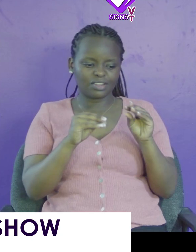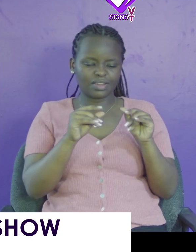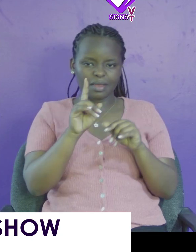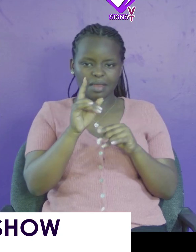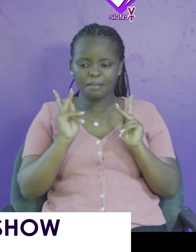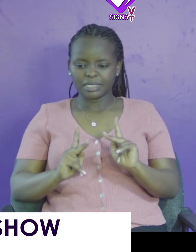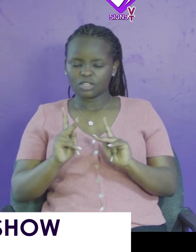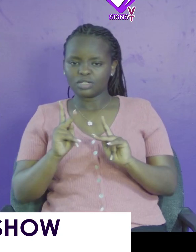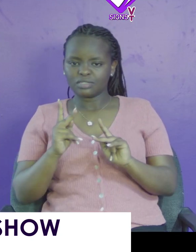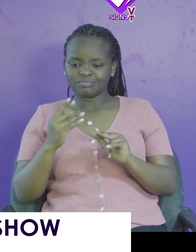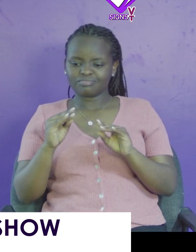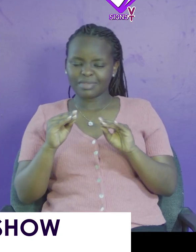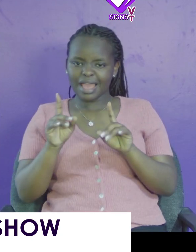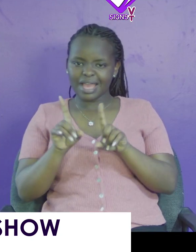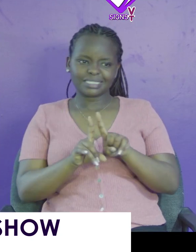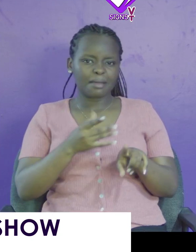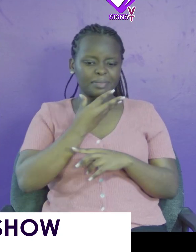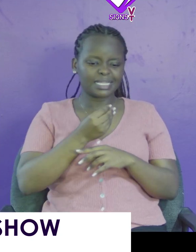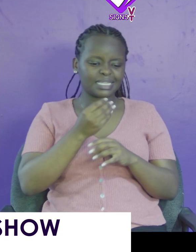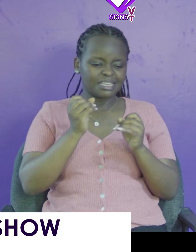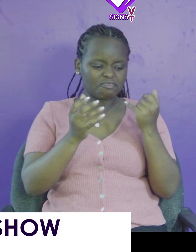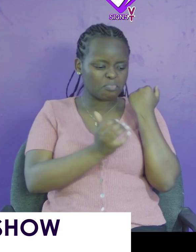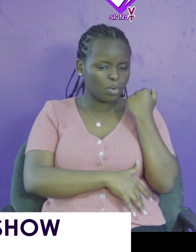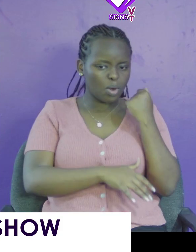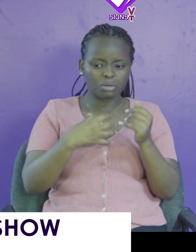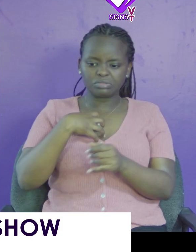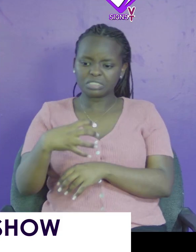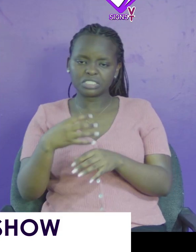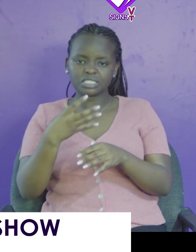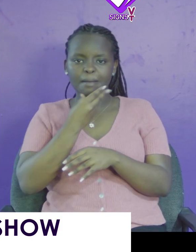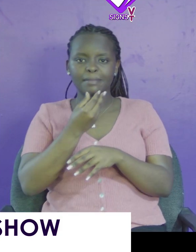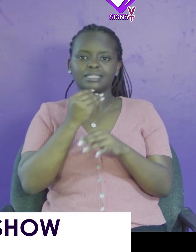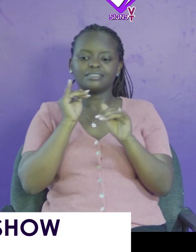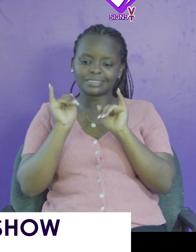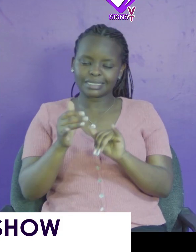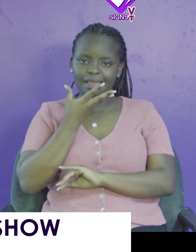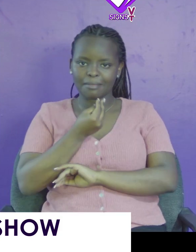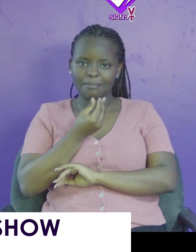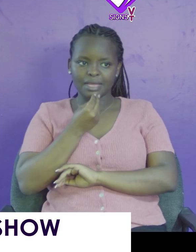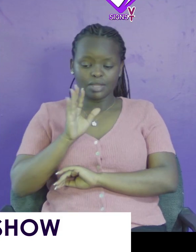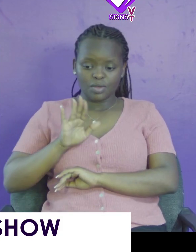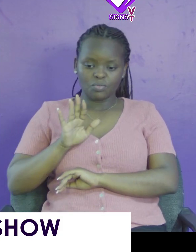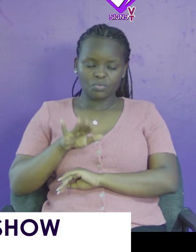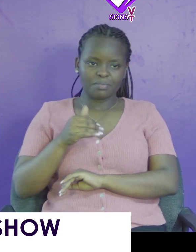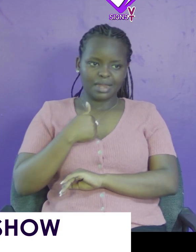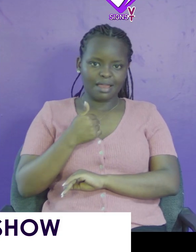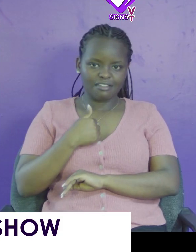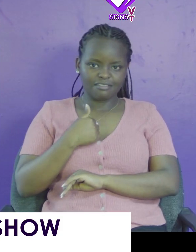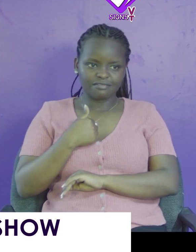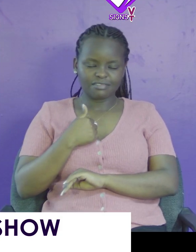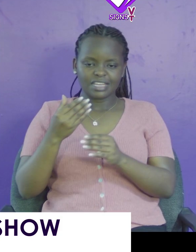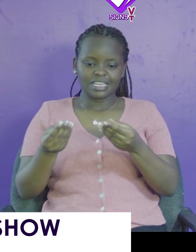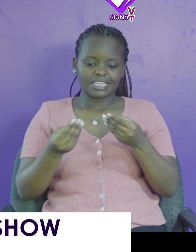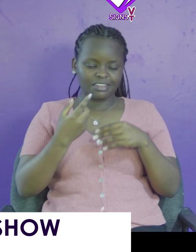man is always a man. Whether he is poor or rich, a man is a man. The women we have will give us your